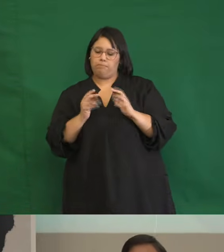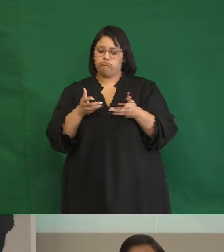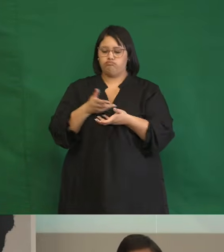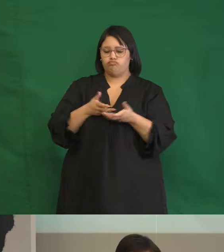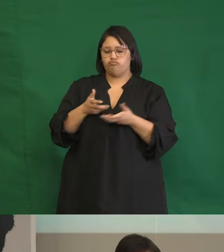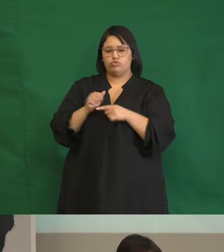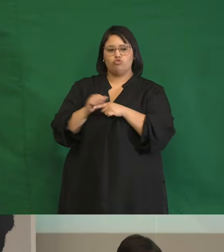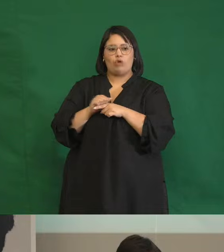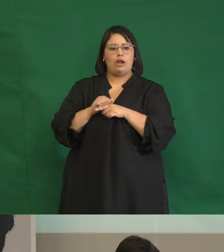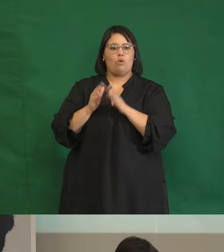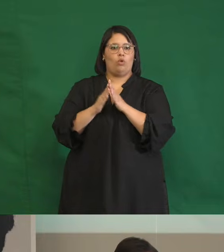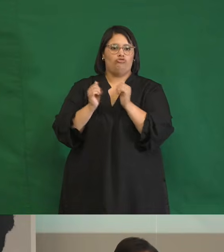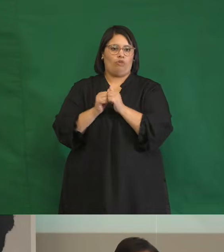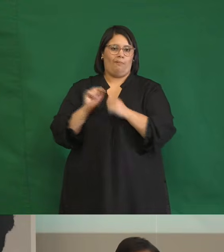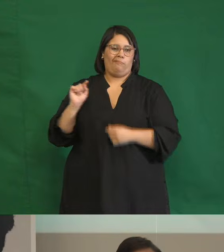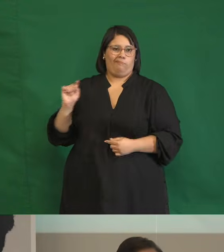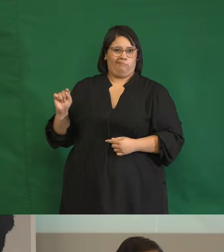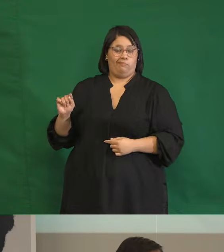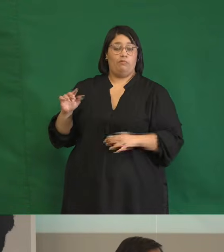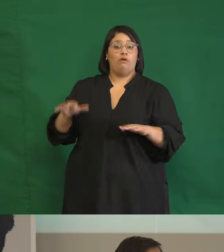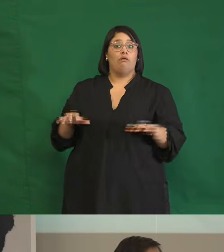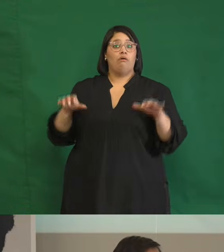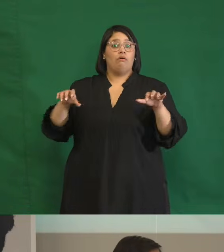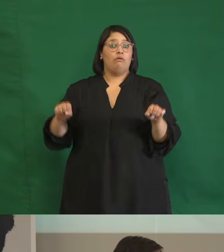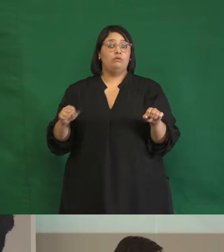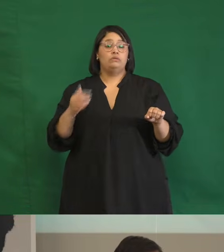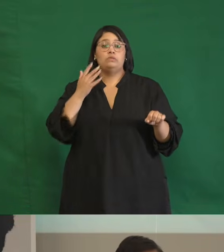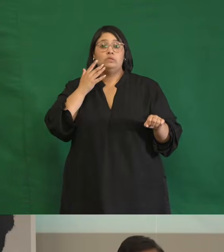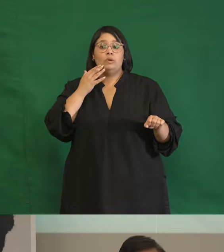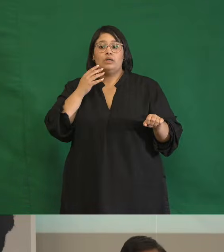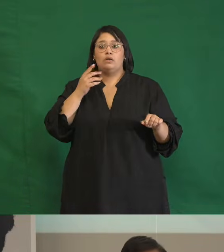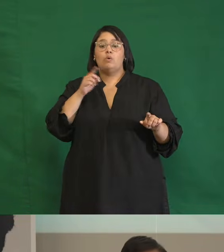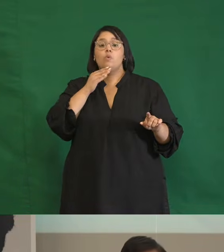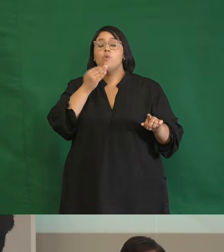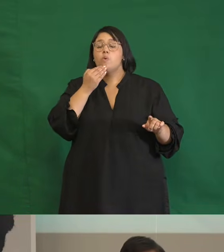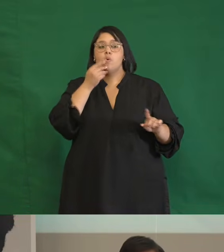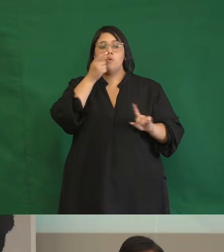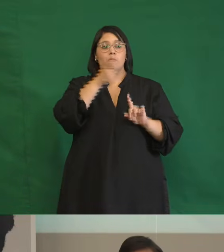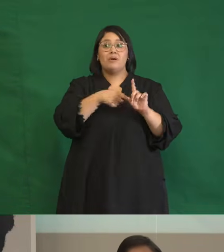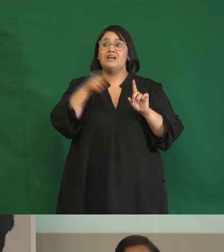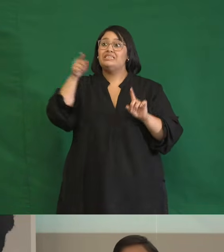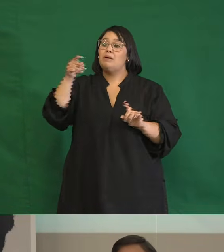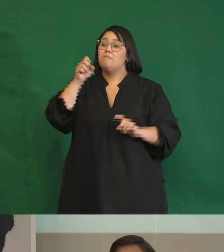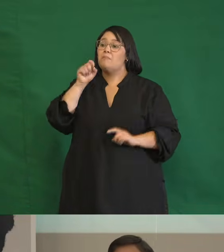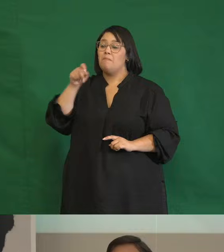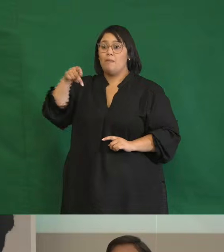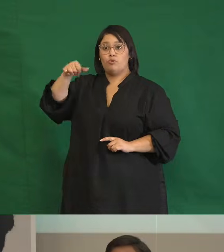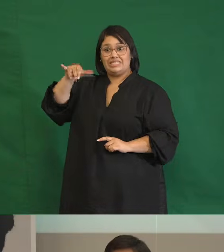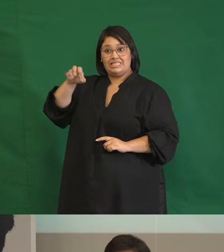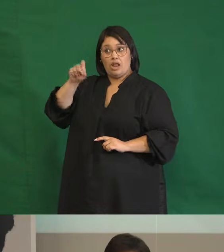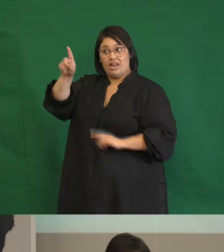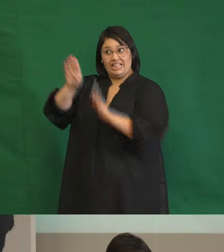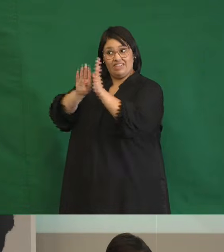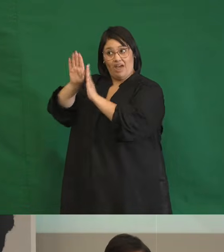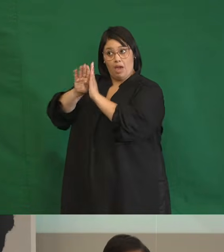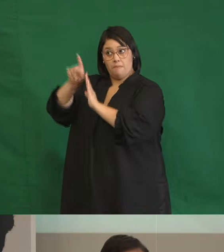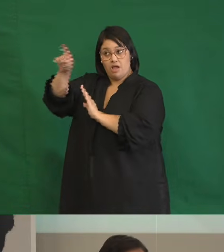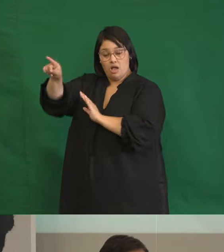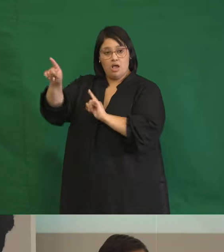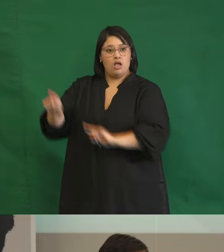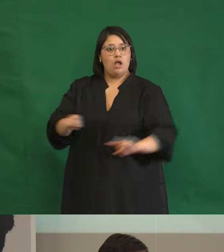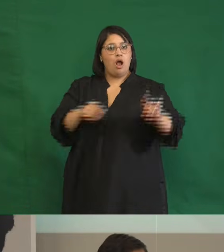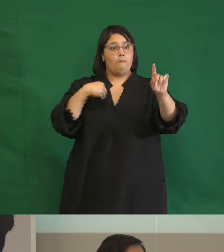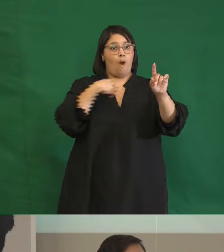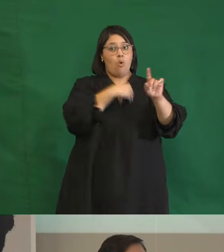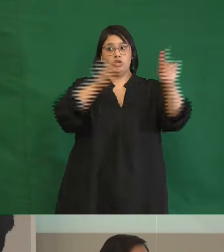first training workshop that was hosted by the developers of the Princeton WordNet as well as the Polish WordNet. So we